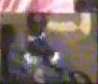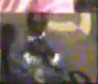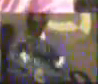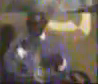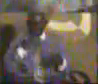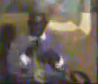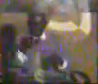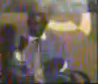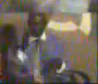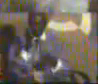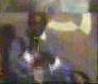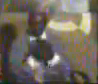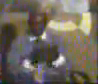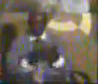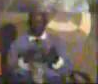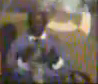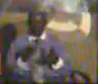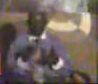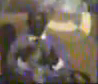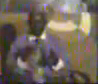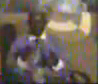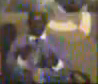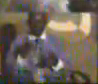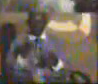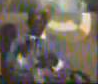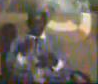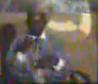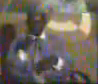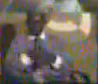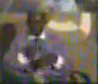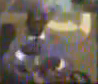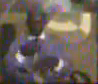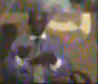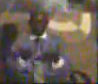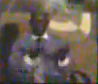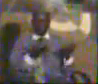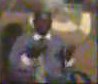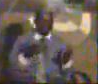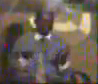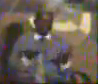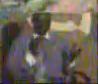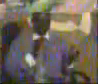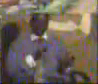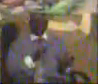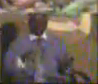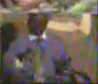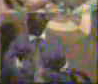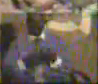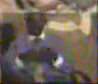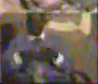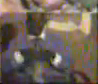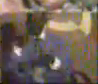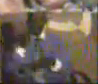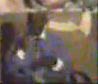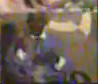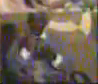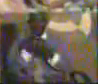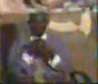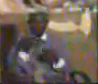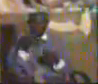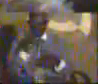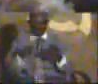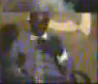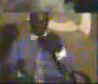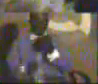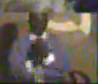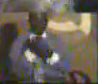now. Sometimes we carry our children, we go out of the environment because it's too risky. There was a day water went